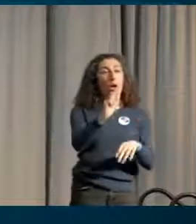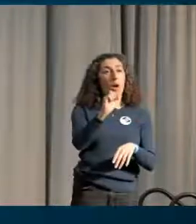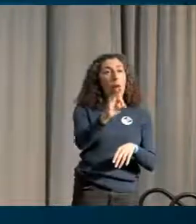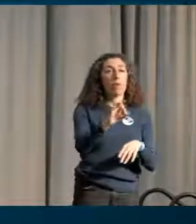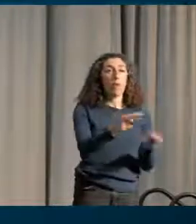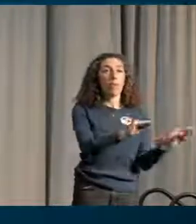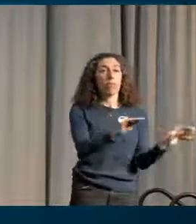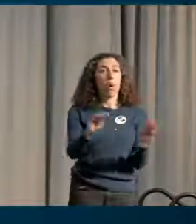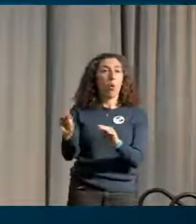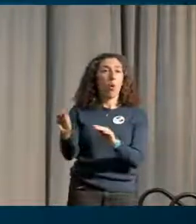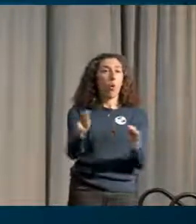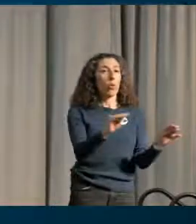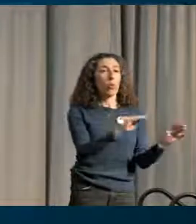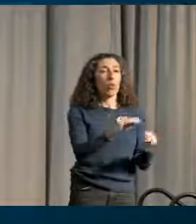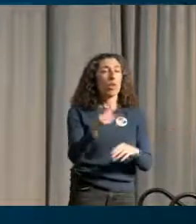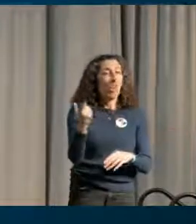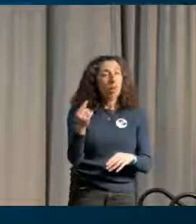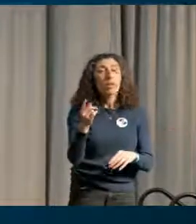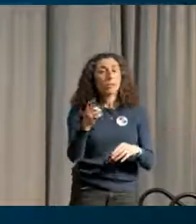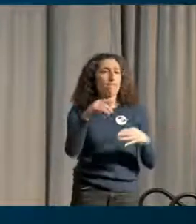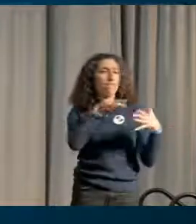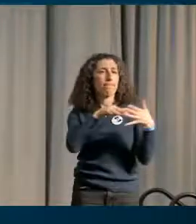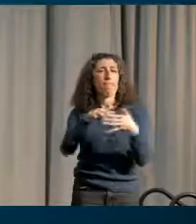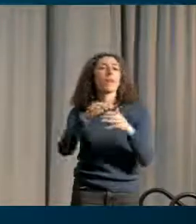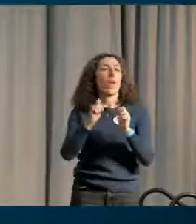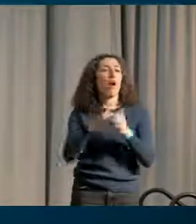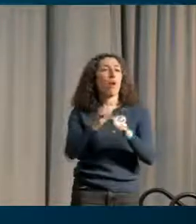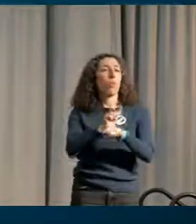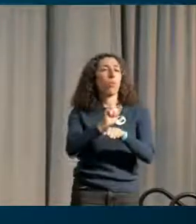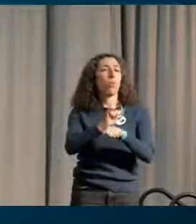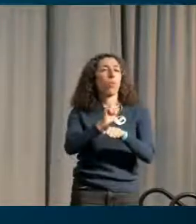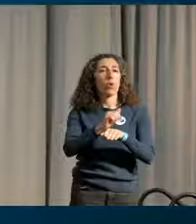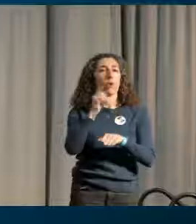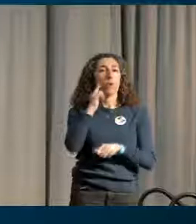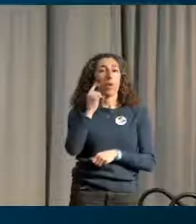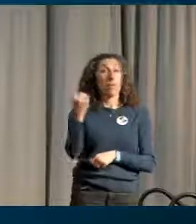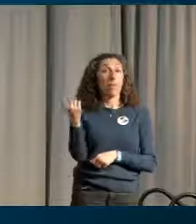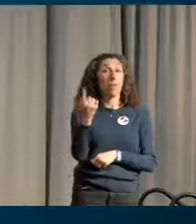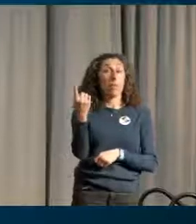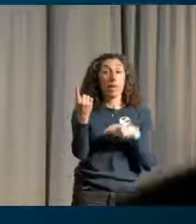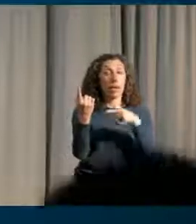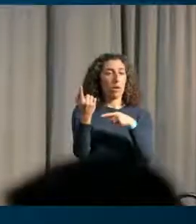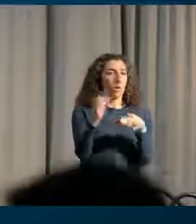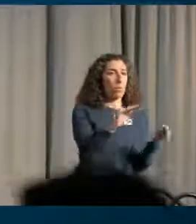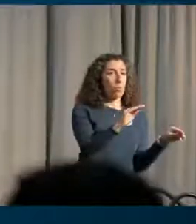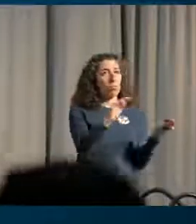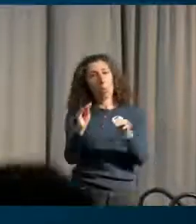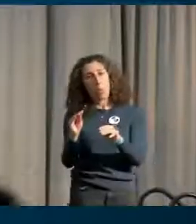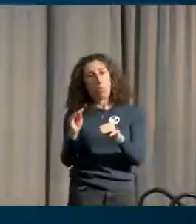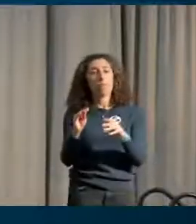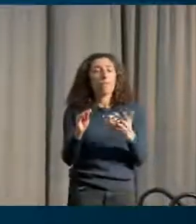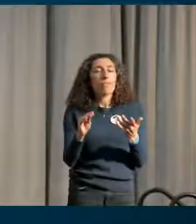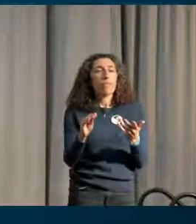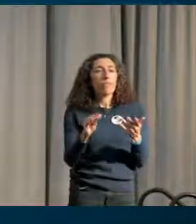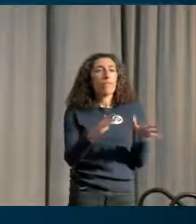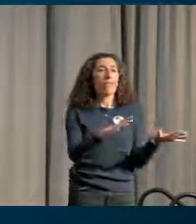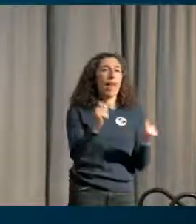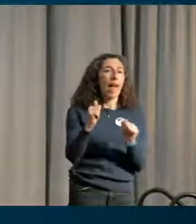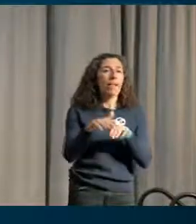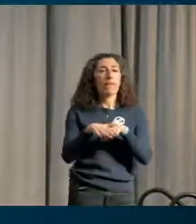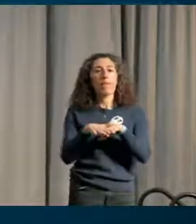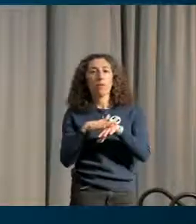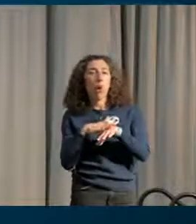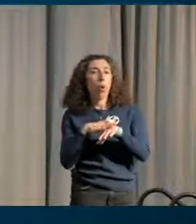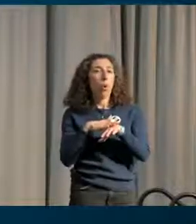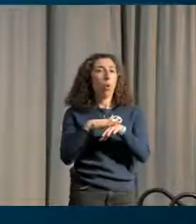opposite reaction. There we go. For every action, there's equal and opposite reaction. A way for you to think about this with the wing is if as